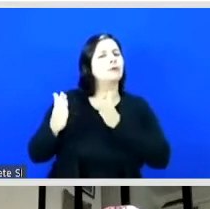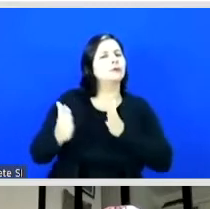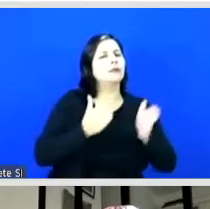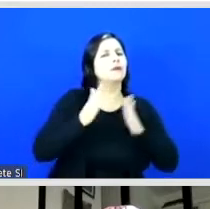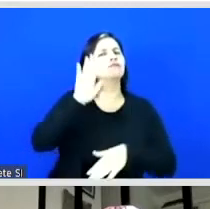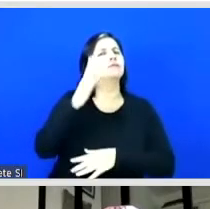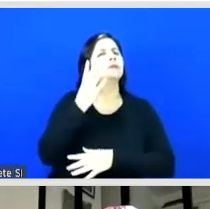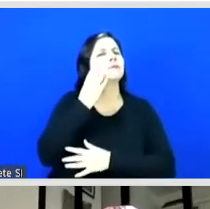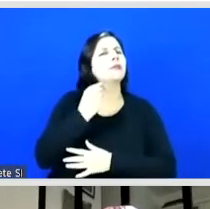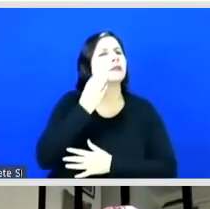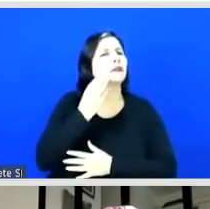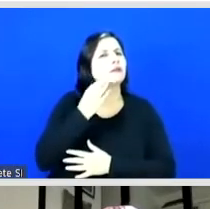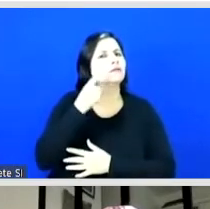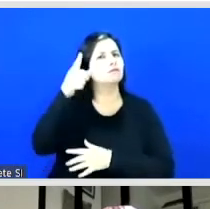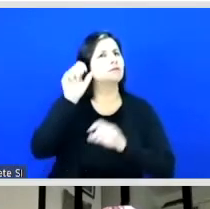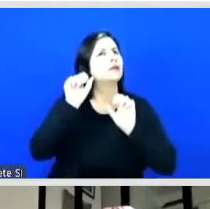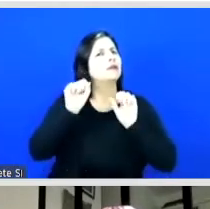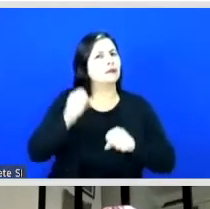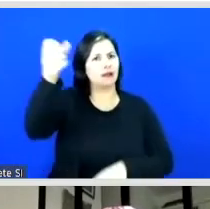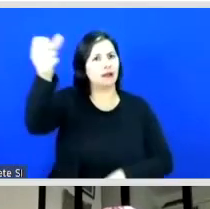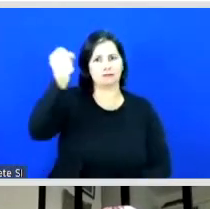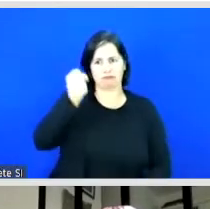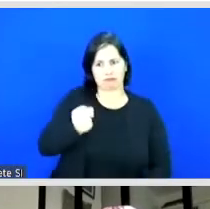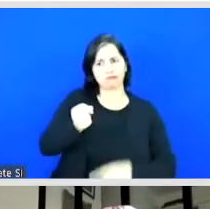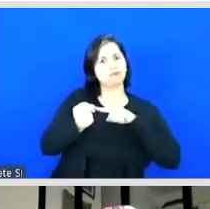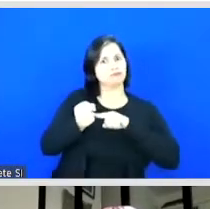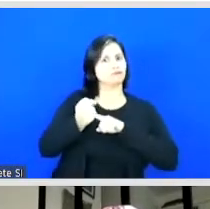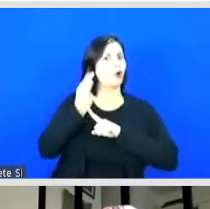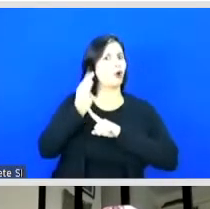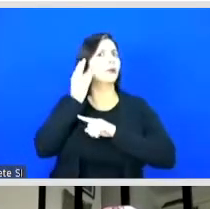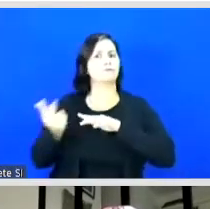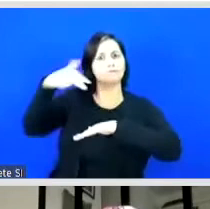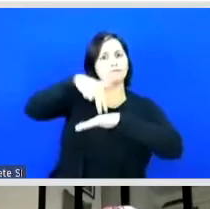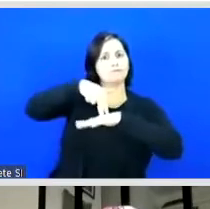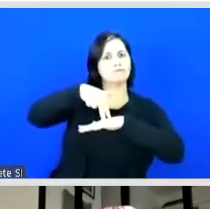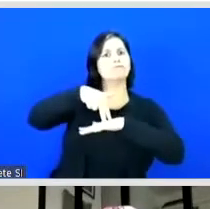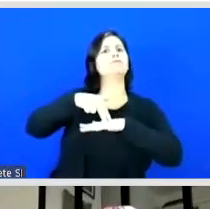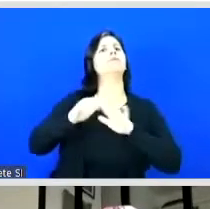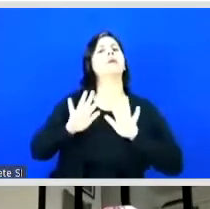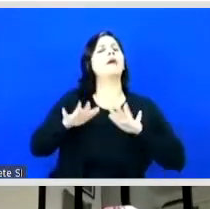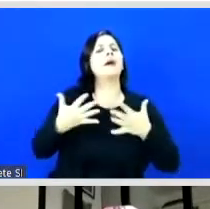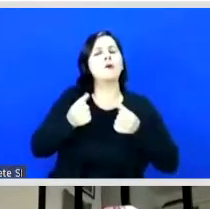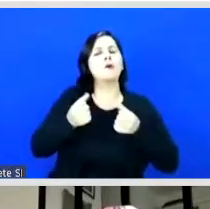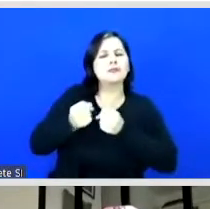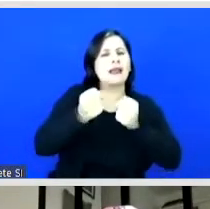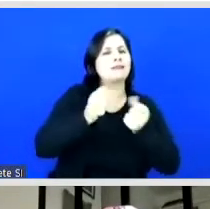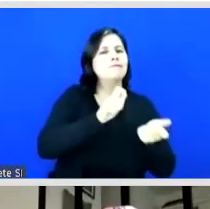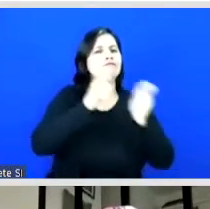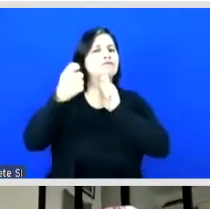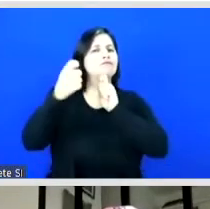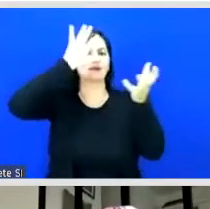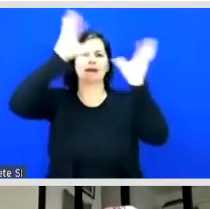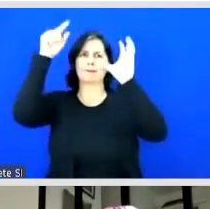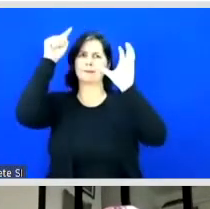strategies? And what are some of the good practices that you can share with us today to make sure that the voices of the different